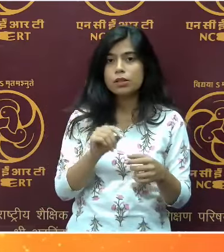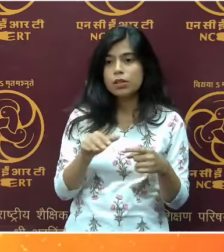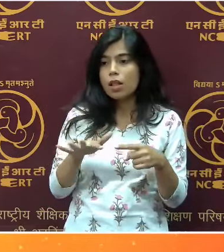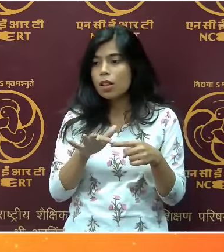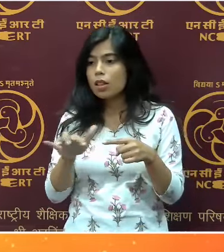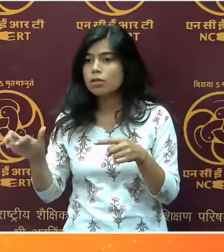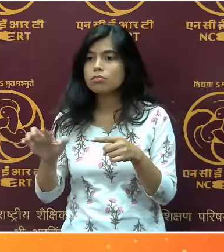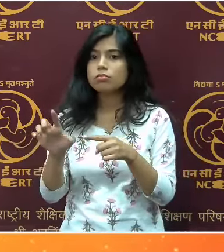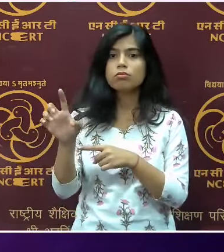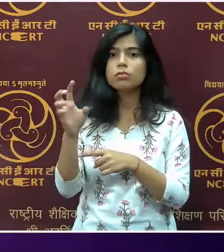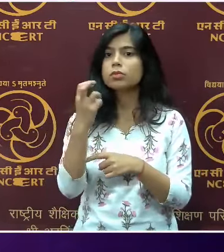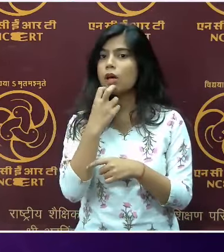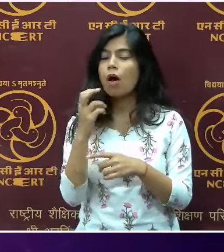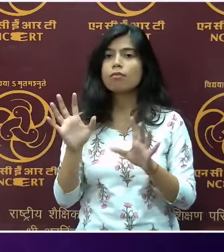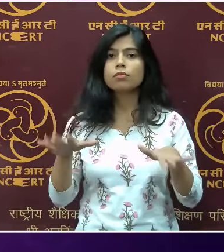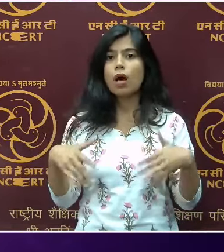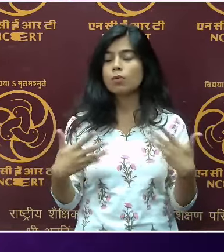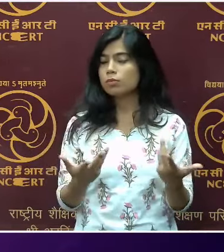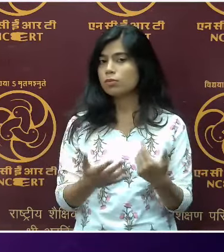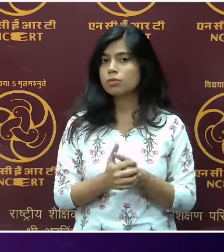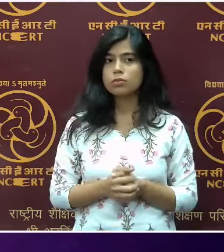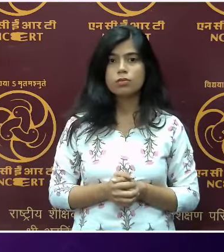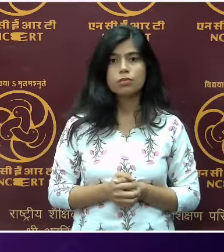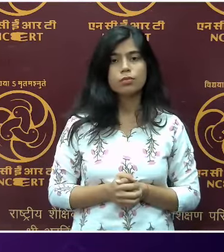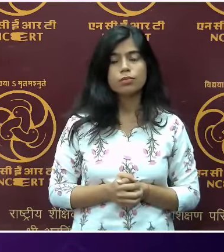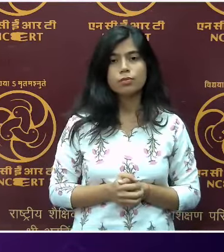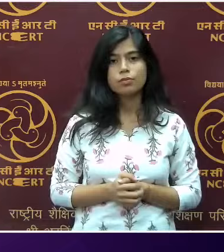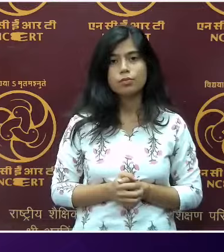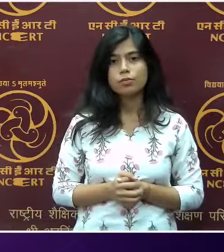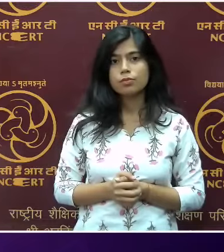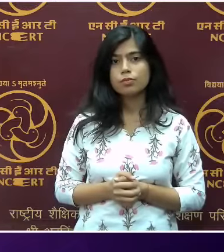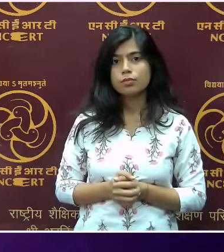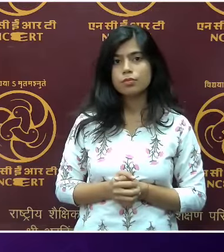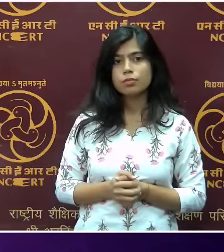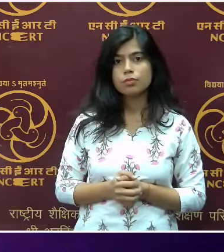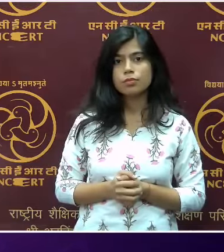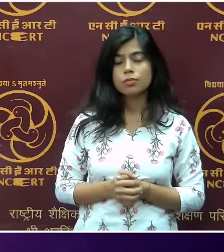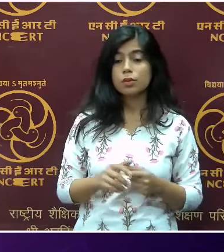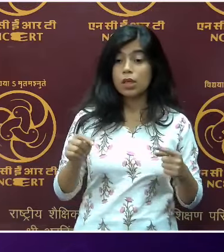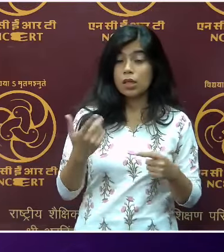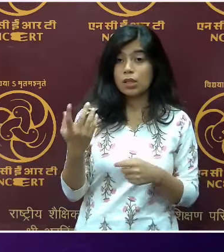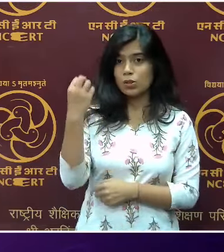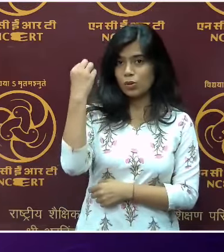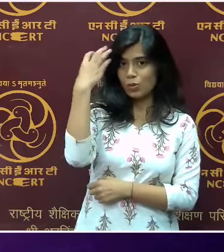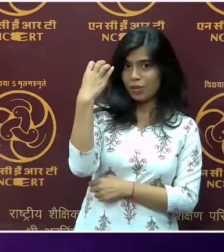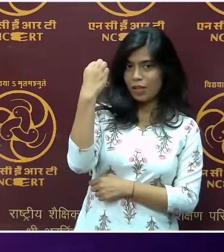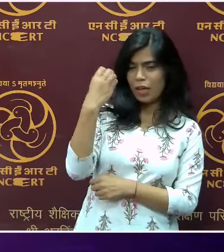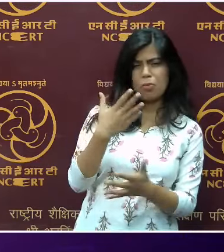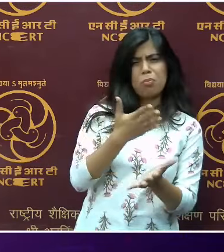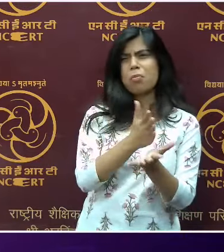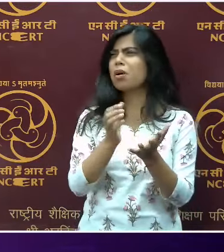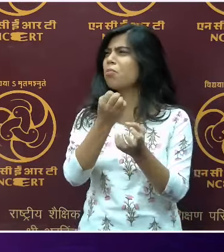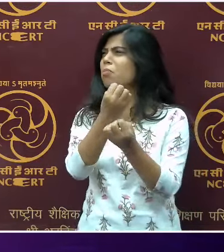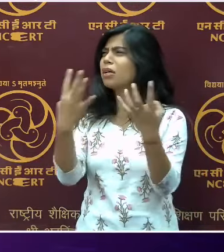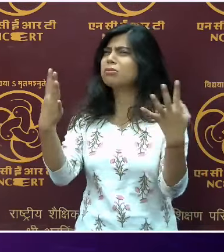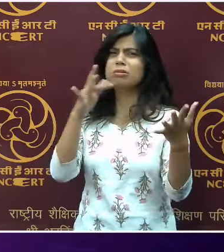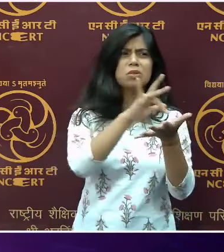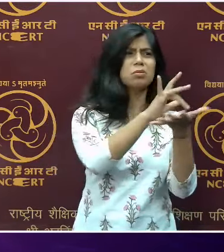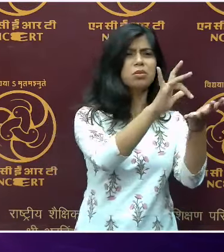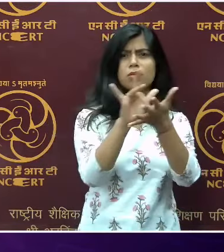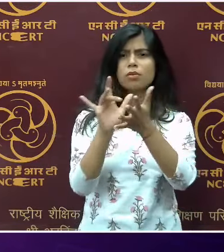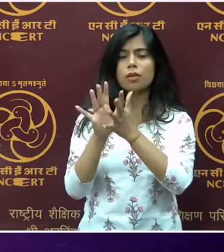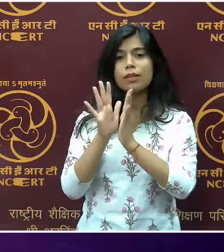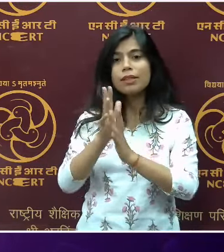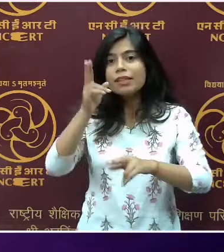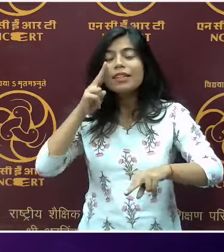So, okay, it is nice question. The electric charge is everywhere. For example, if you